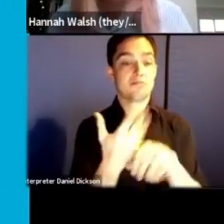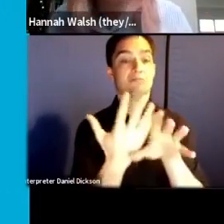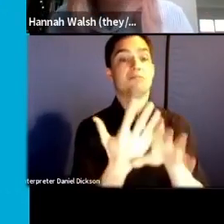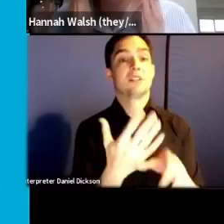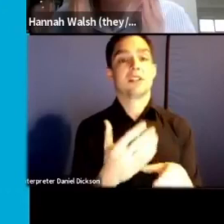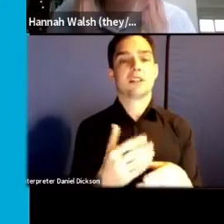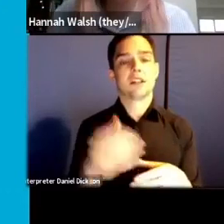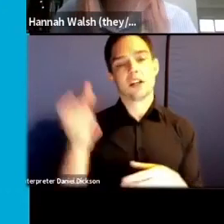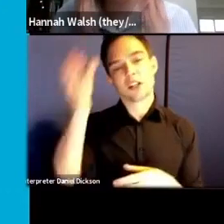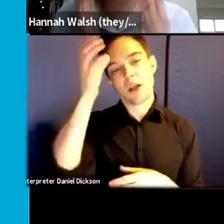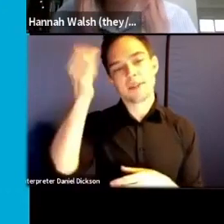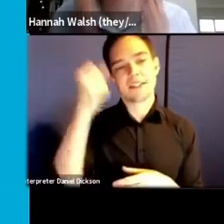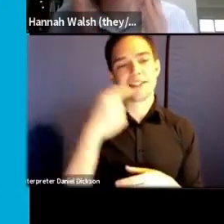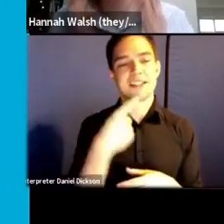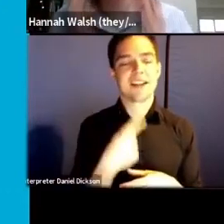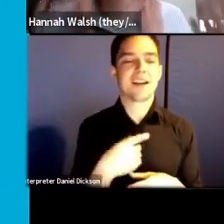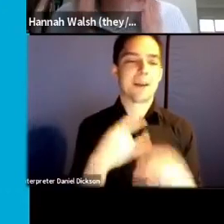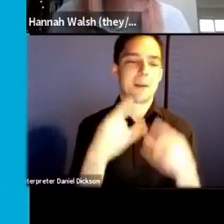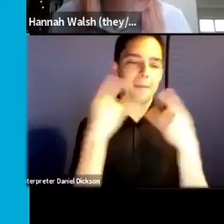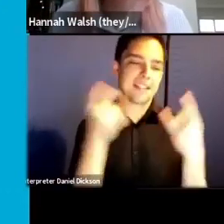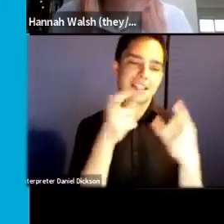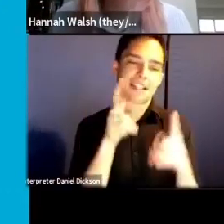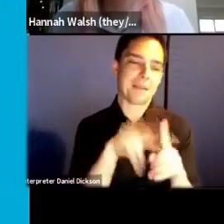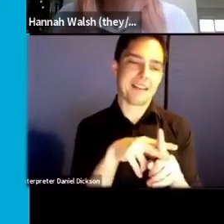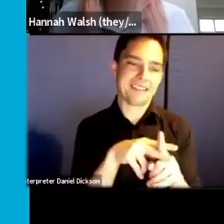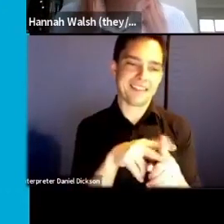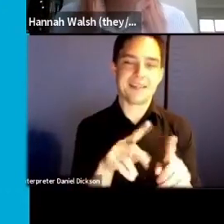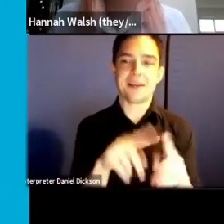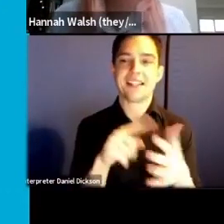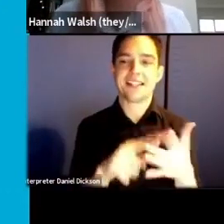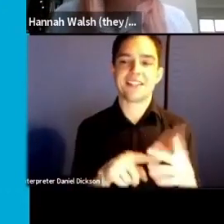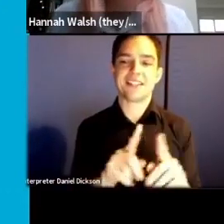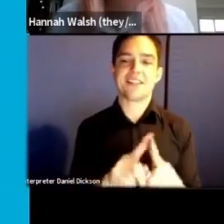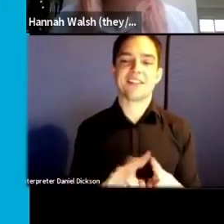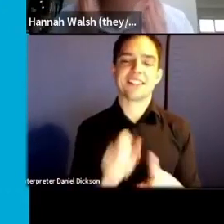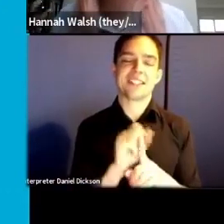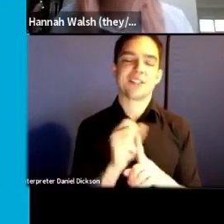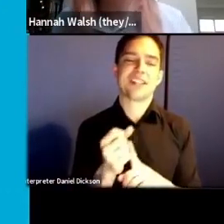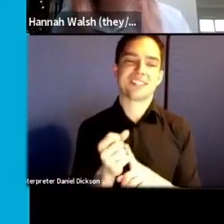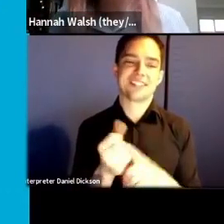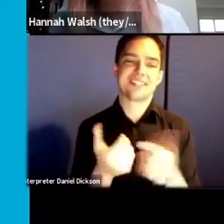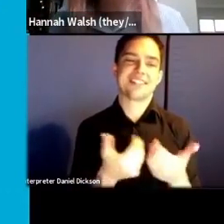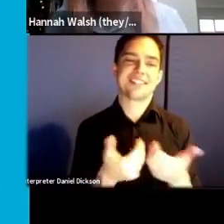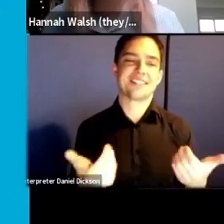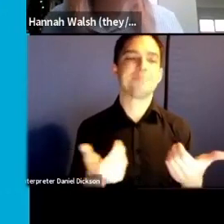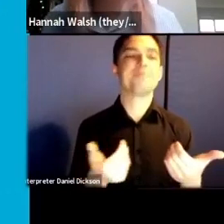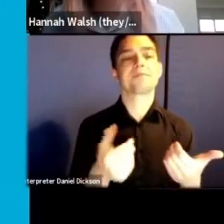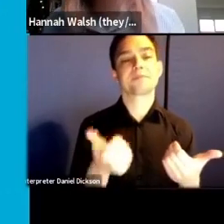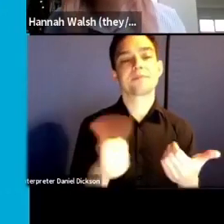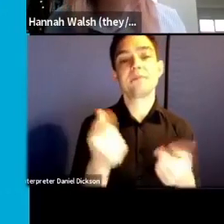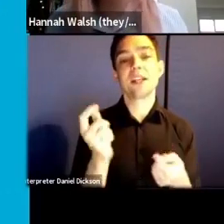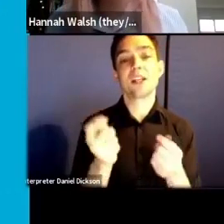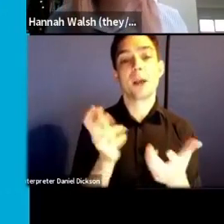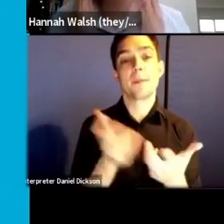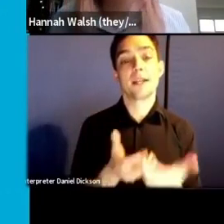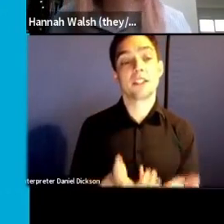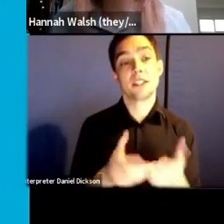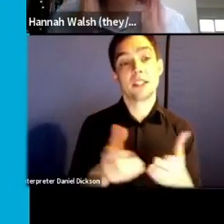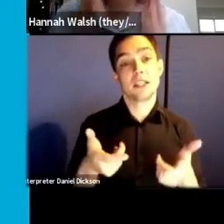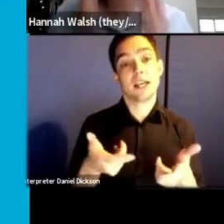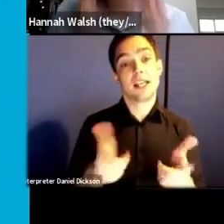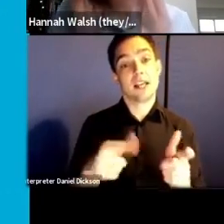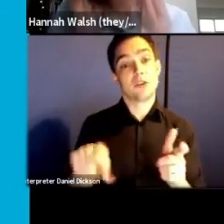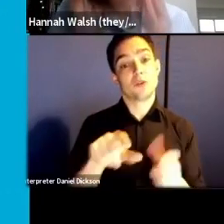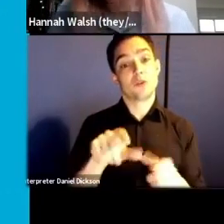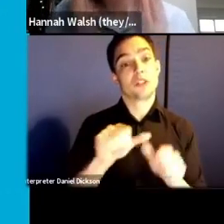common sense would say the mask mandate doesn't apply, but those are kind of different situations. And then are there any accommodations that would enable you to keep